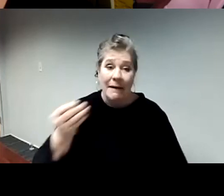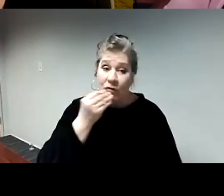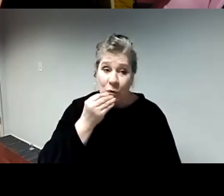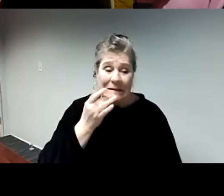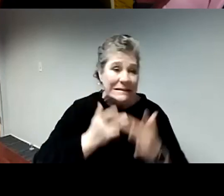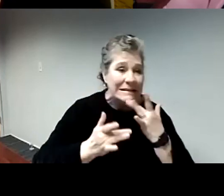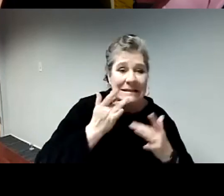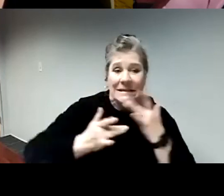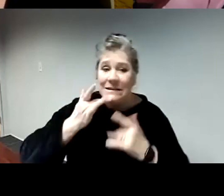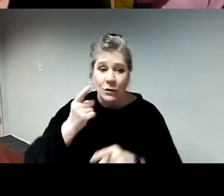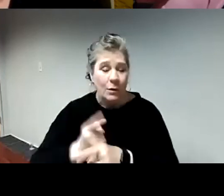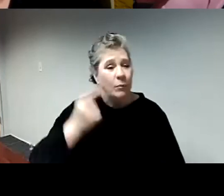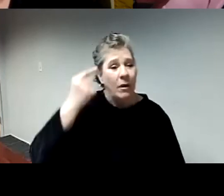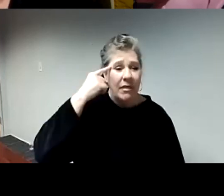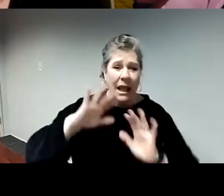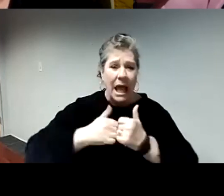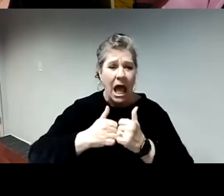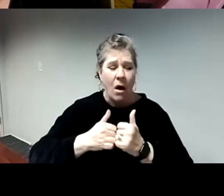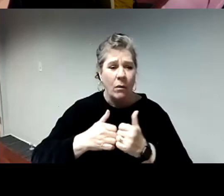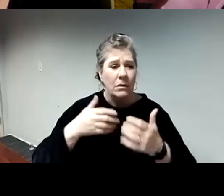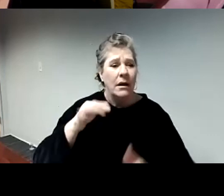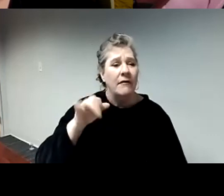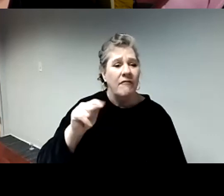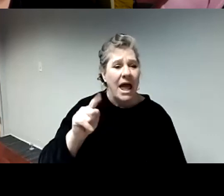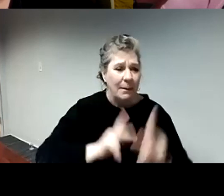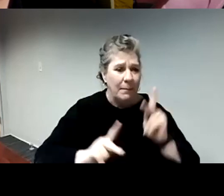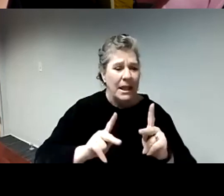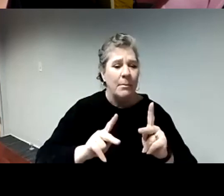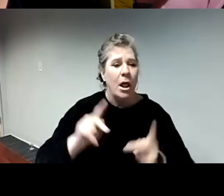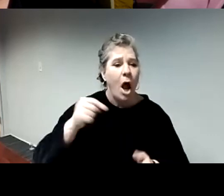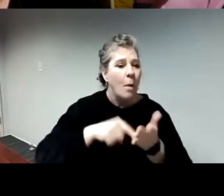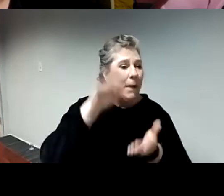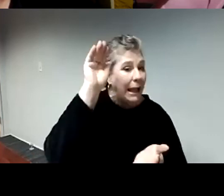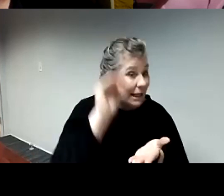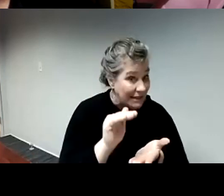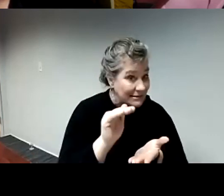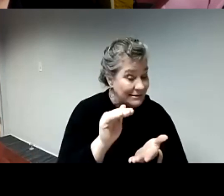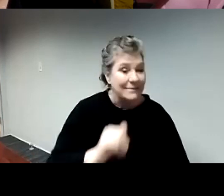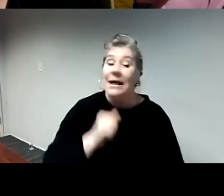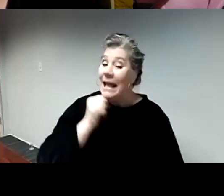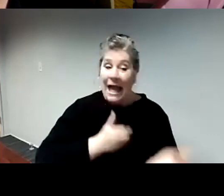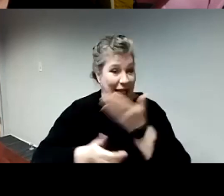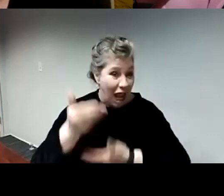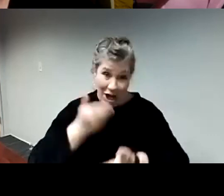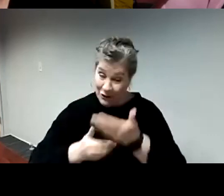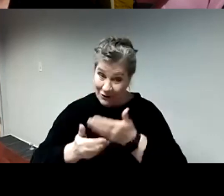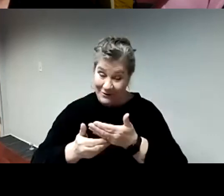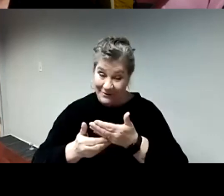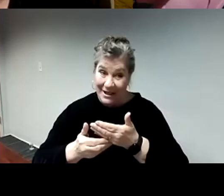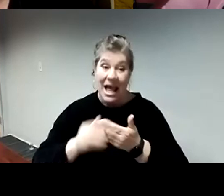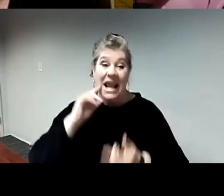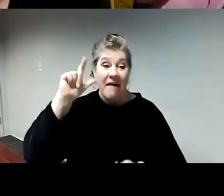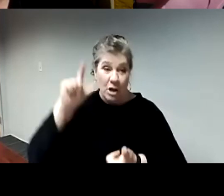and we think about how fat people are both paid less, less likely to get hired, and generally have a